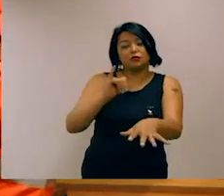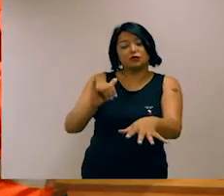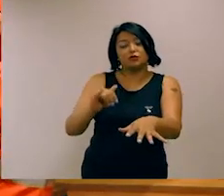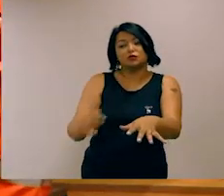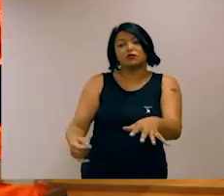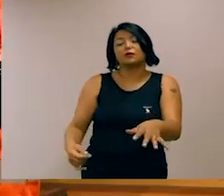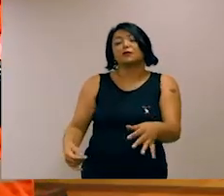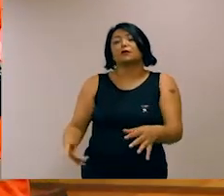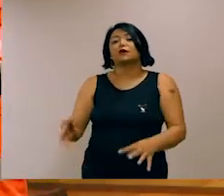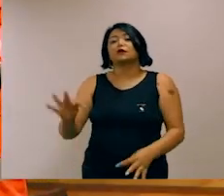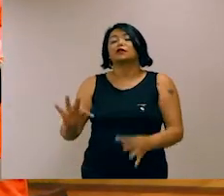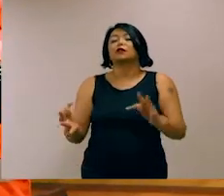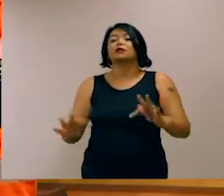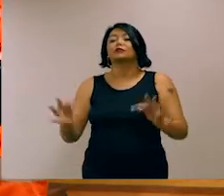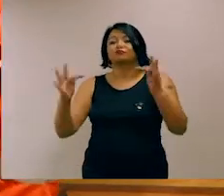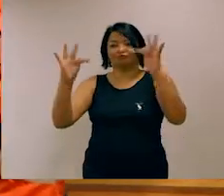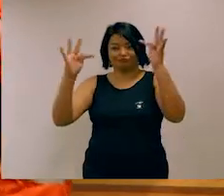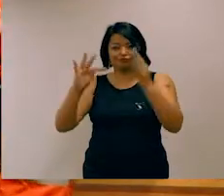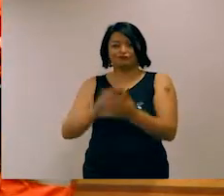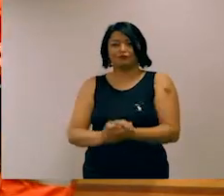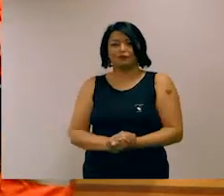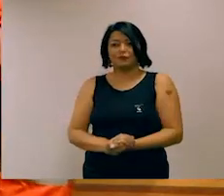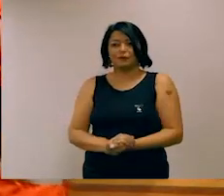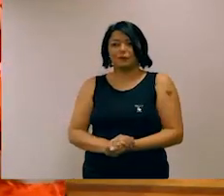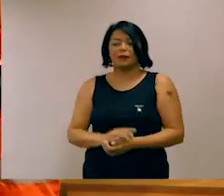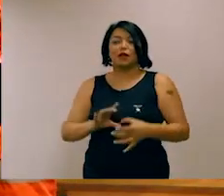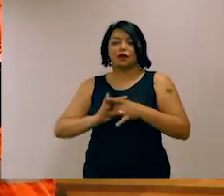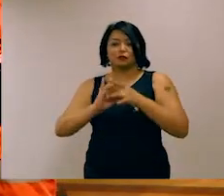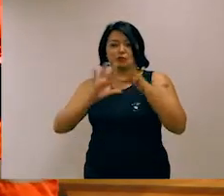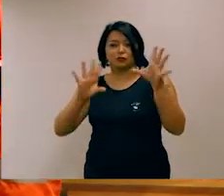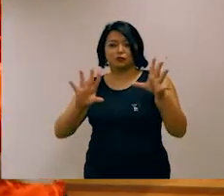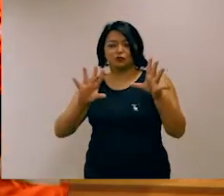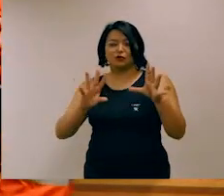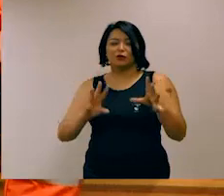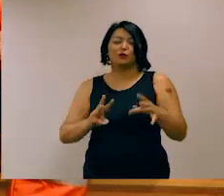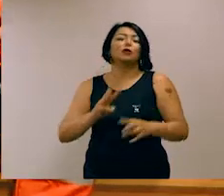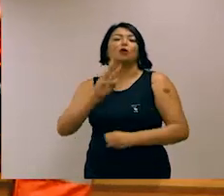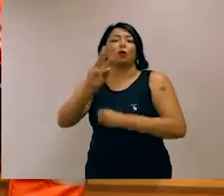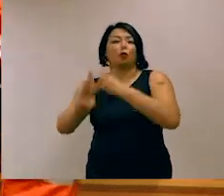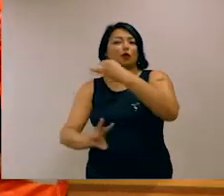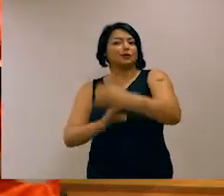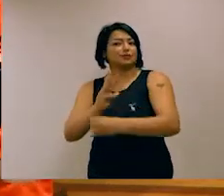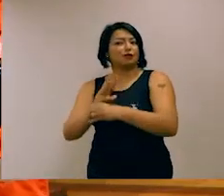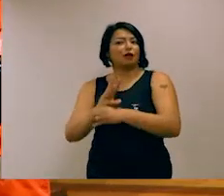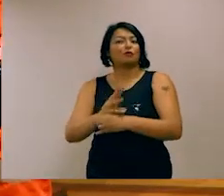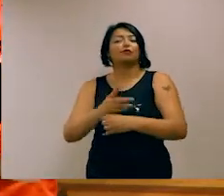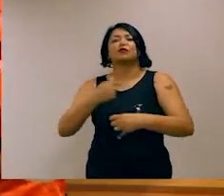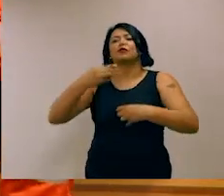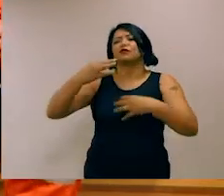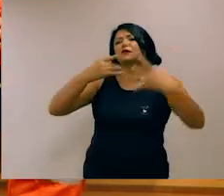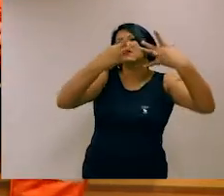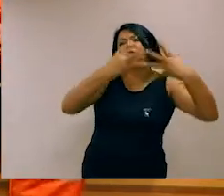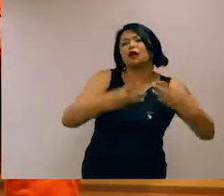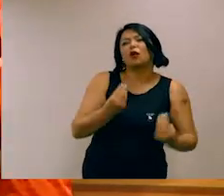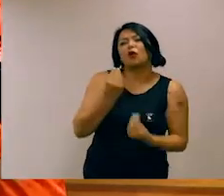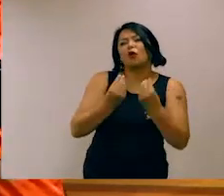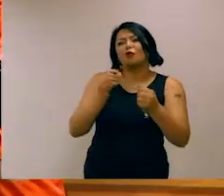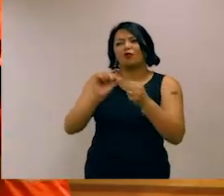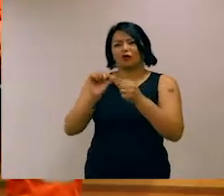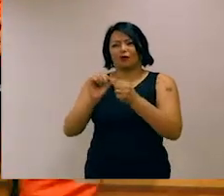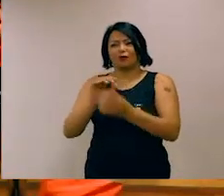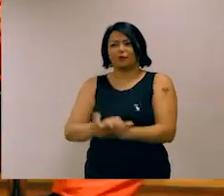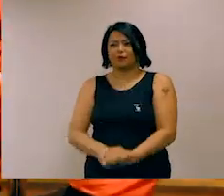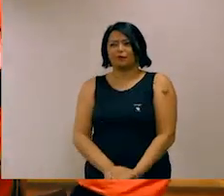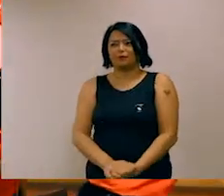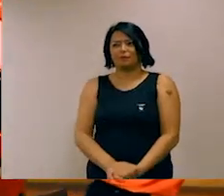she has been sharing this data inside the ARC GIS collector. And so she created everything